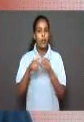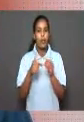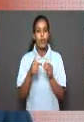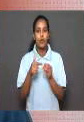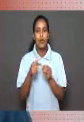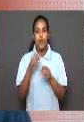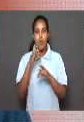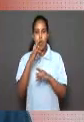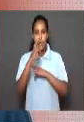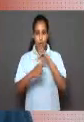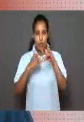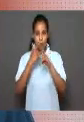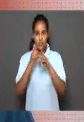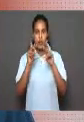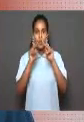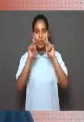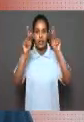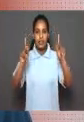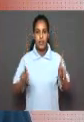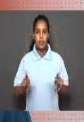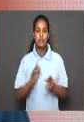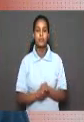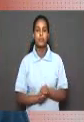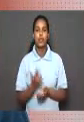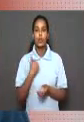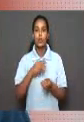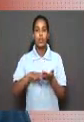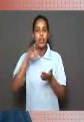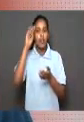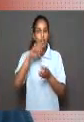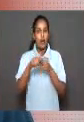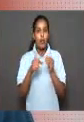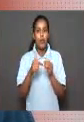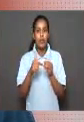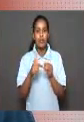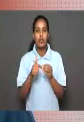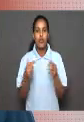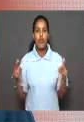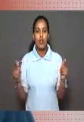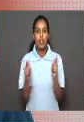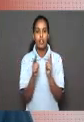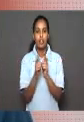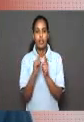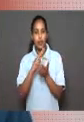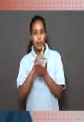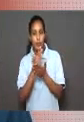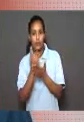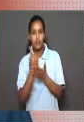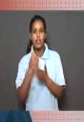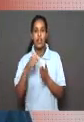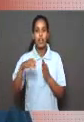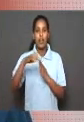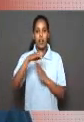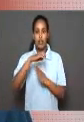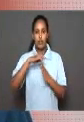the modern periodic table. We learned about the correlation between the